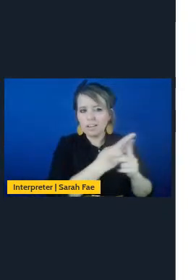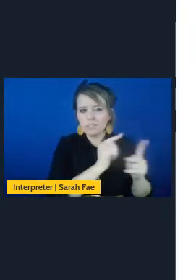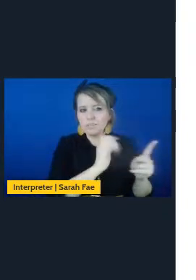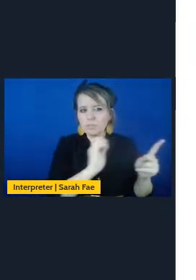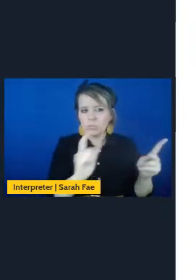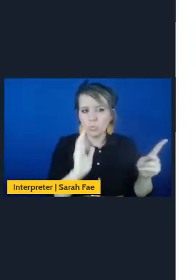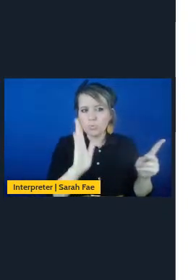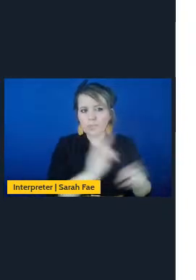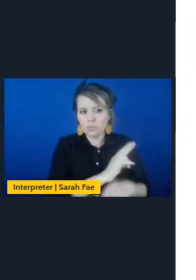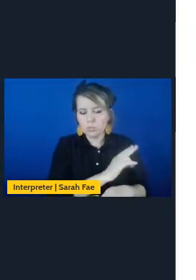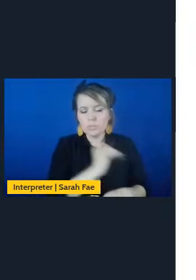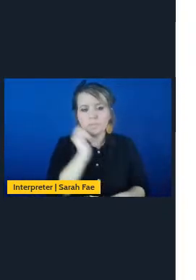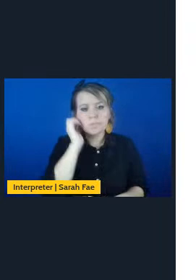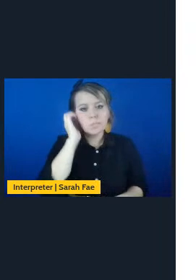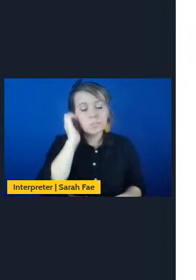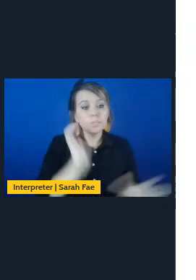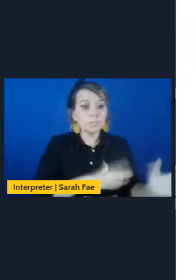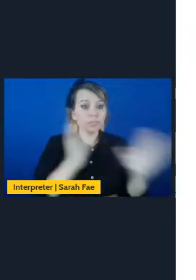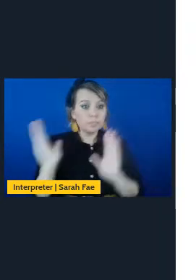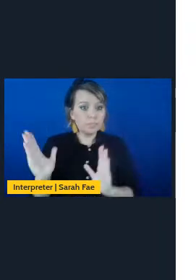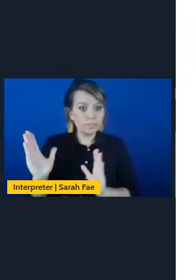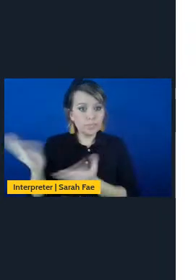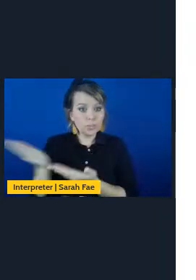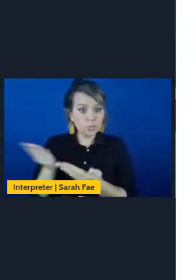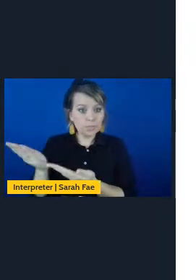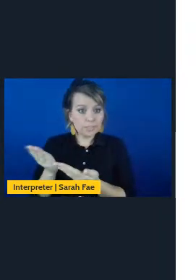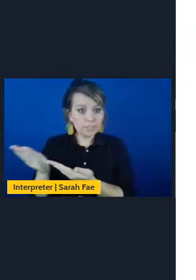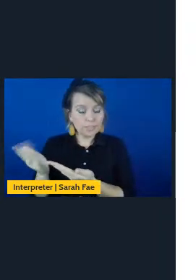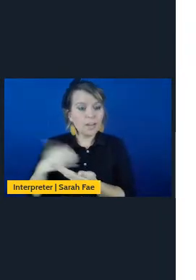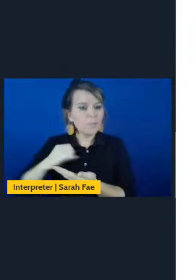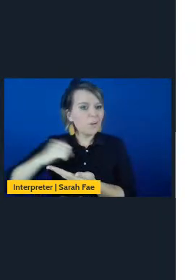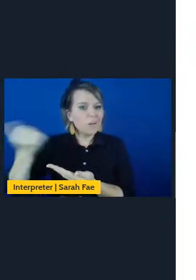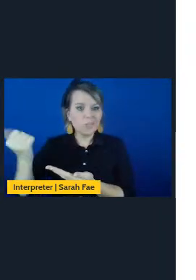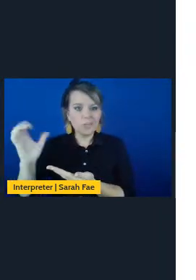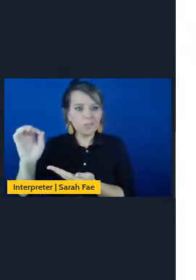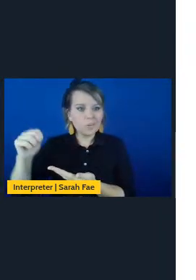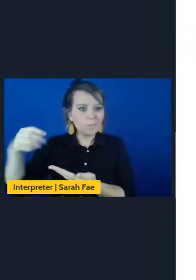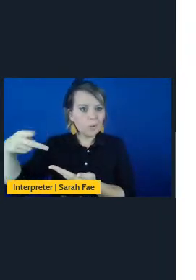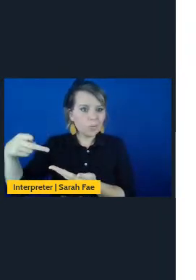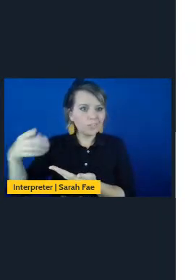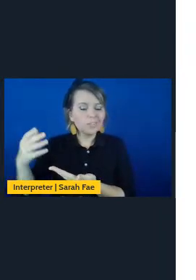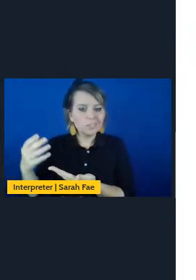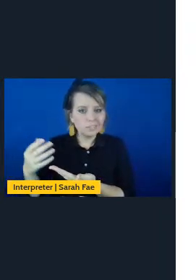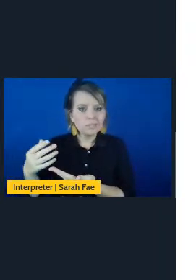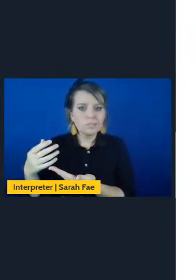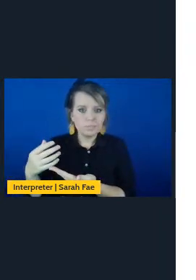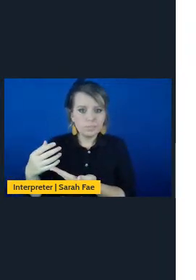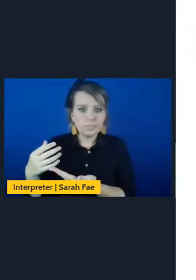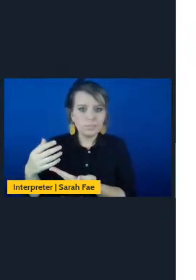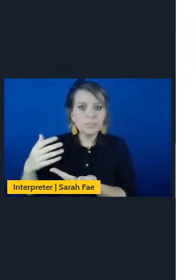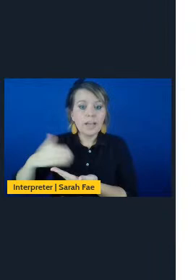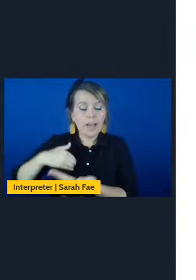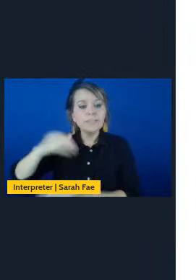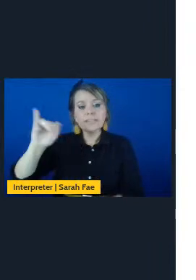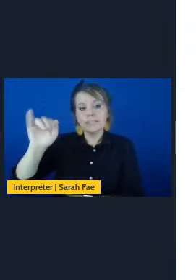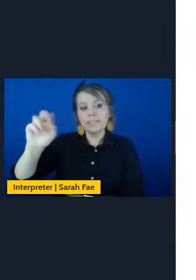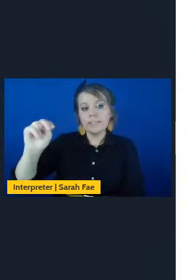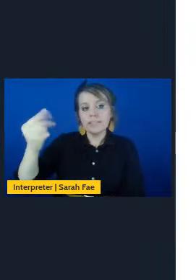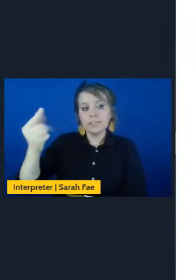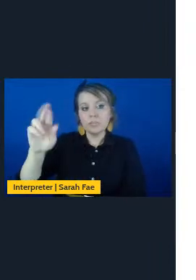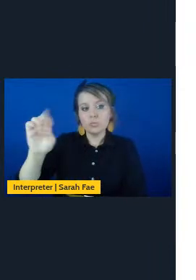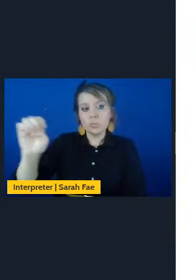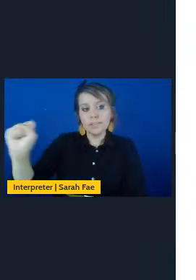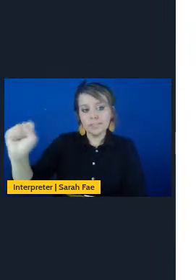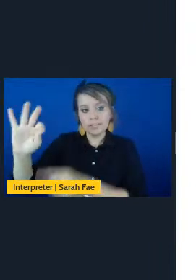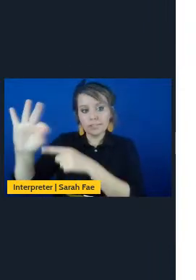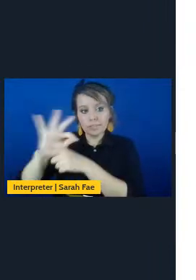use. Now, my service has other components. So it has an ingress functionality that allows me to take in